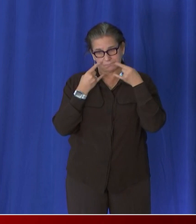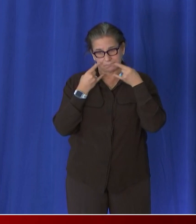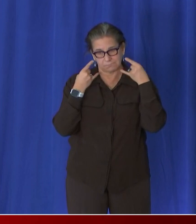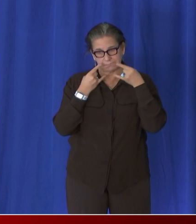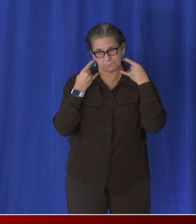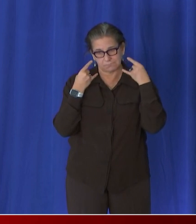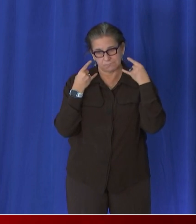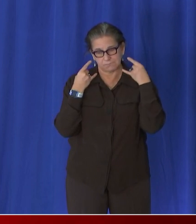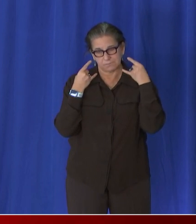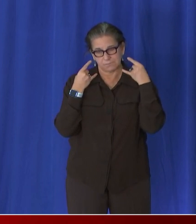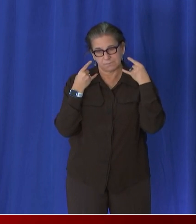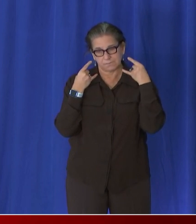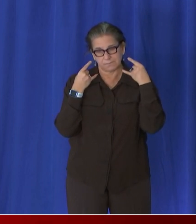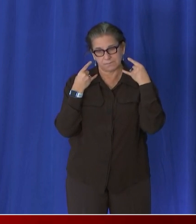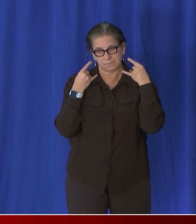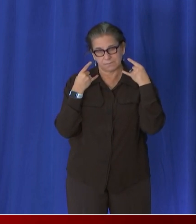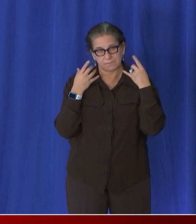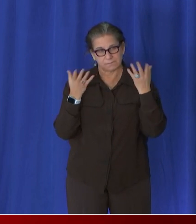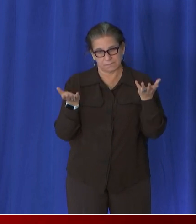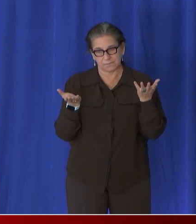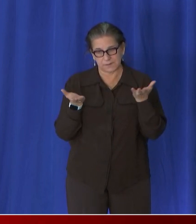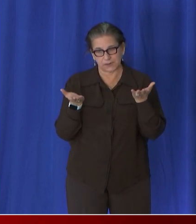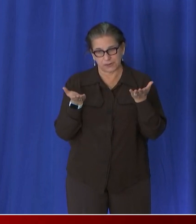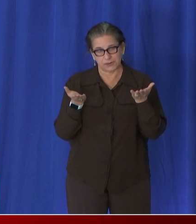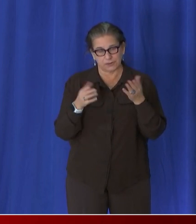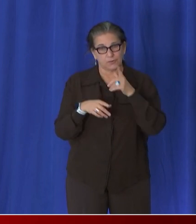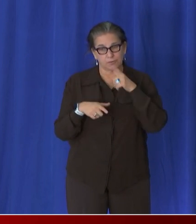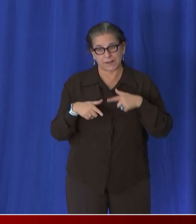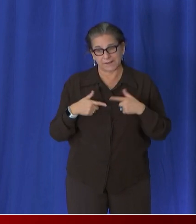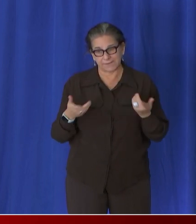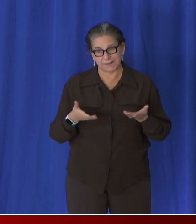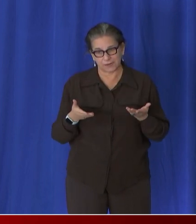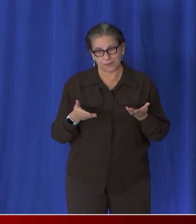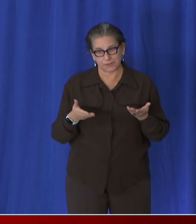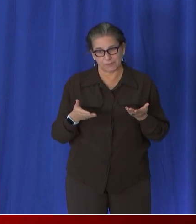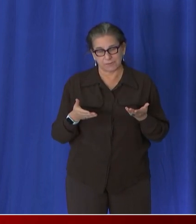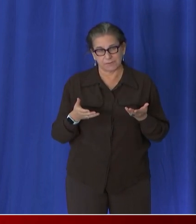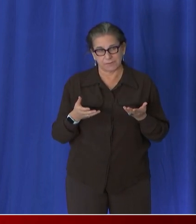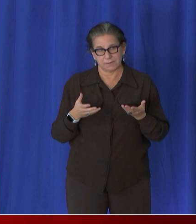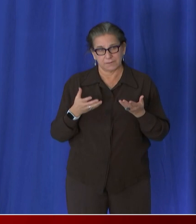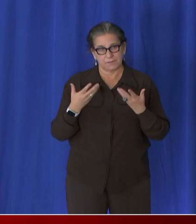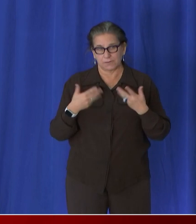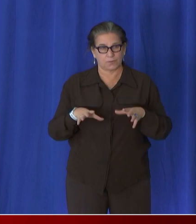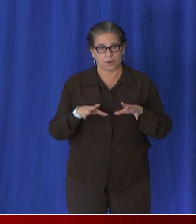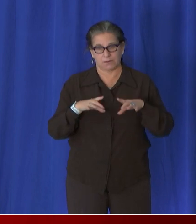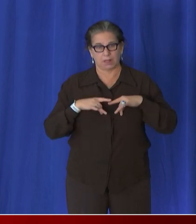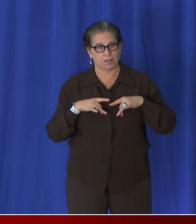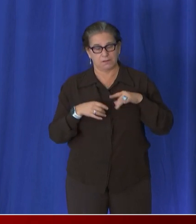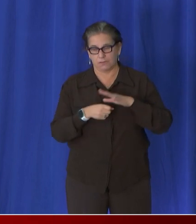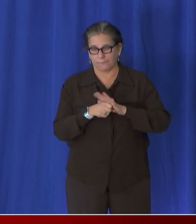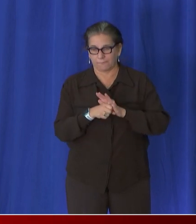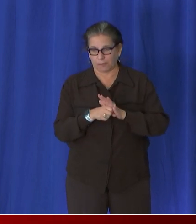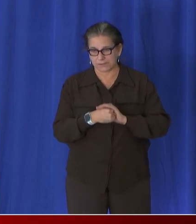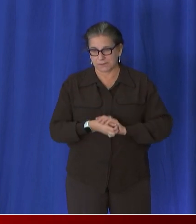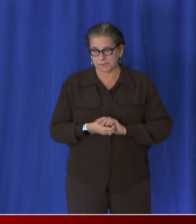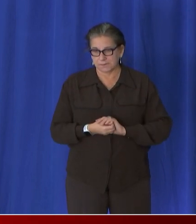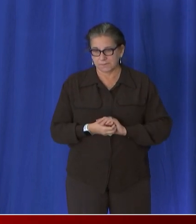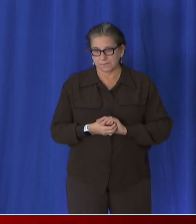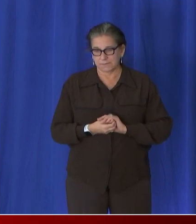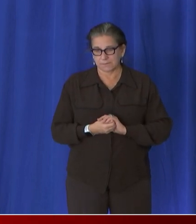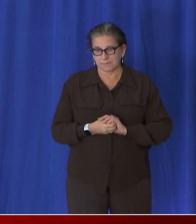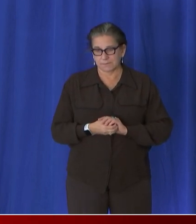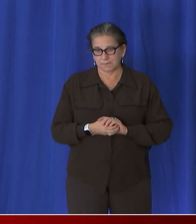DC from getting COVID-19. The good news here is that we're not seeing as high of case rates in our older